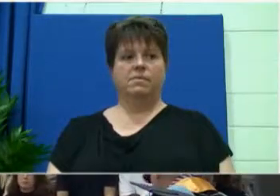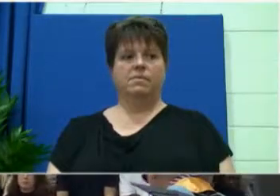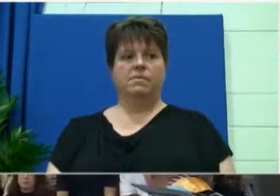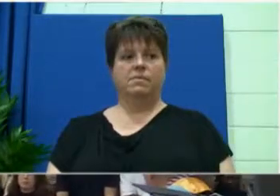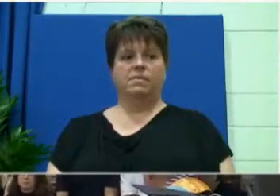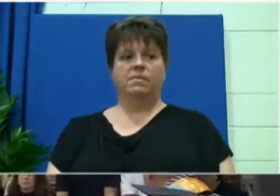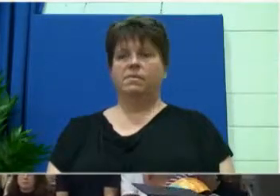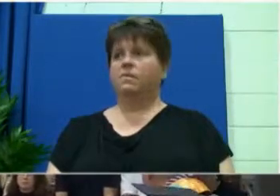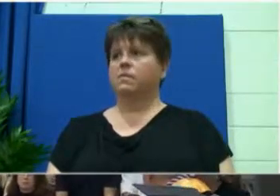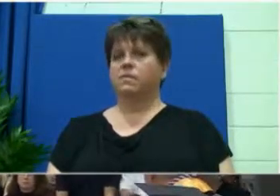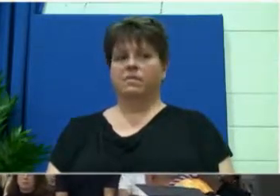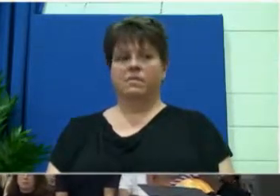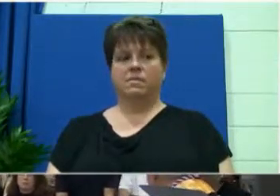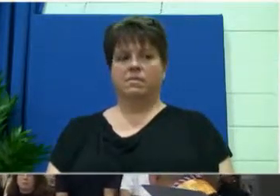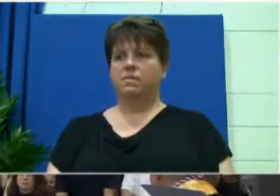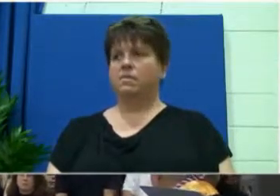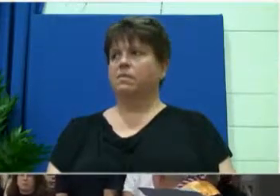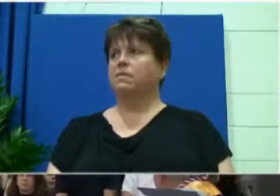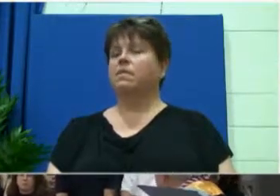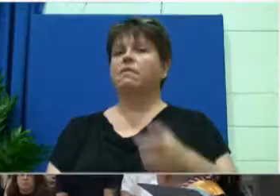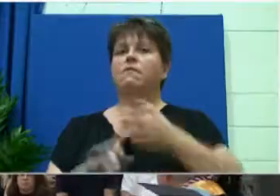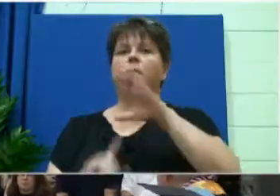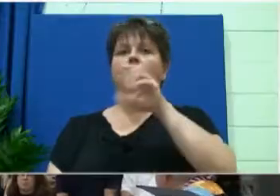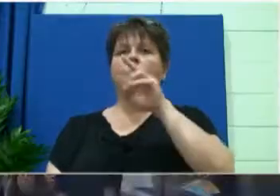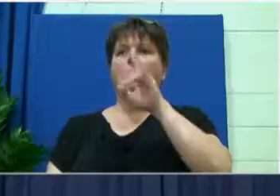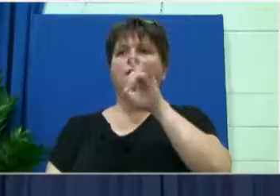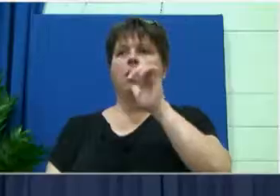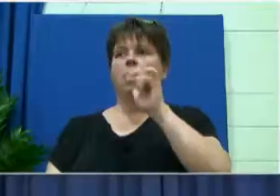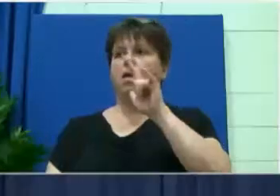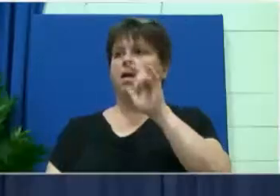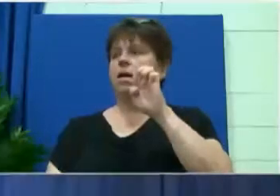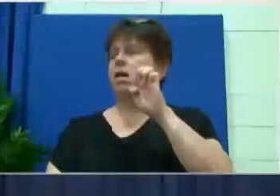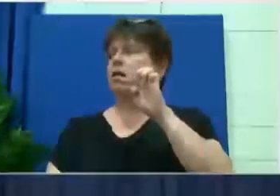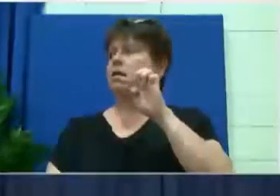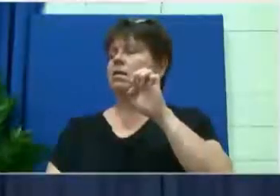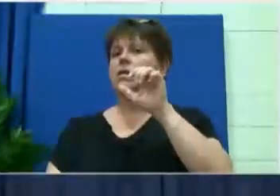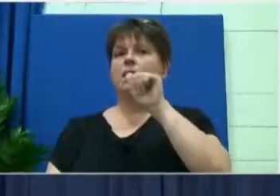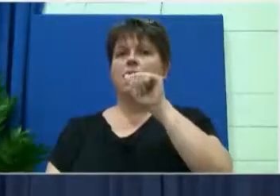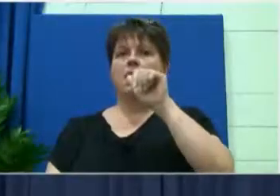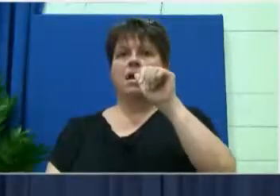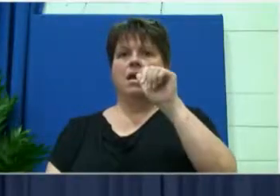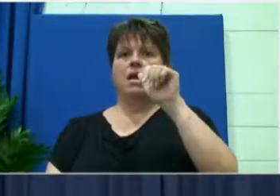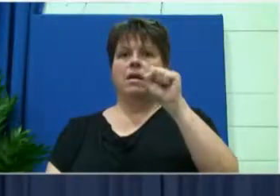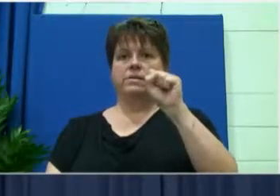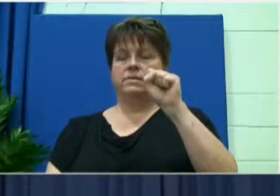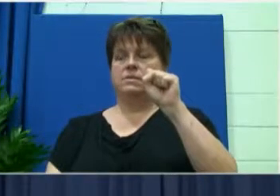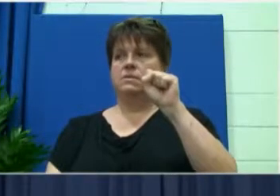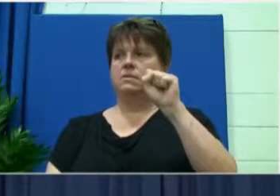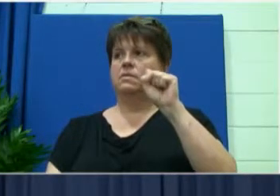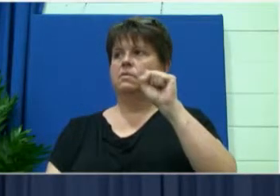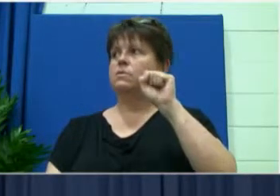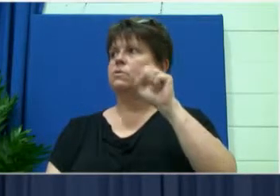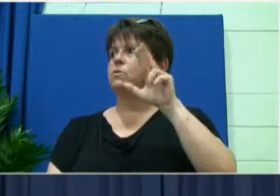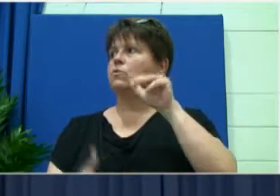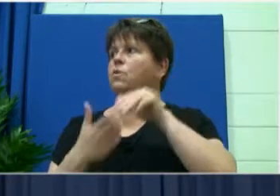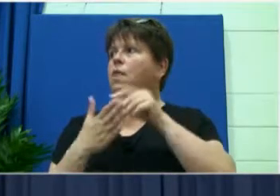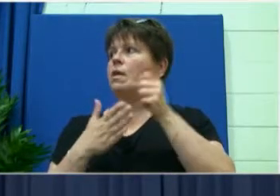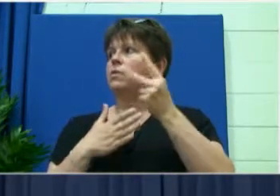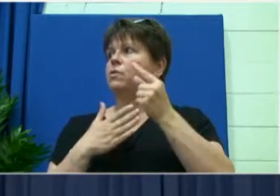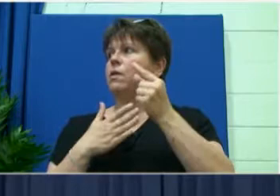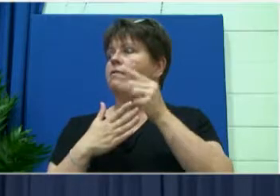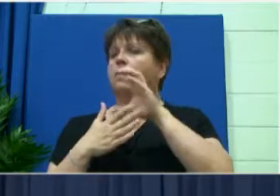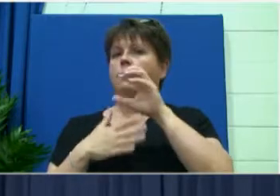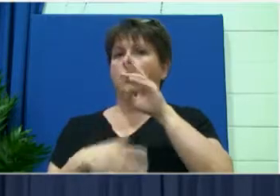Courtney Beth Gerstenecker of Carlisle is graduating with an Associate in Science degree. She is a 2012 graduate